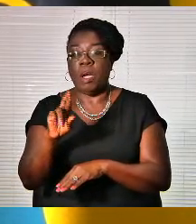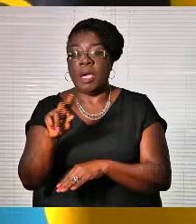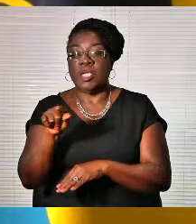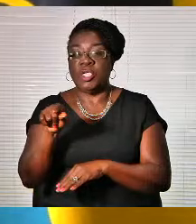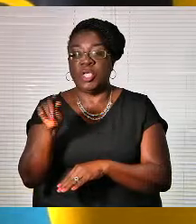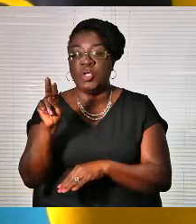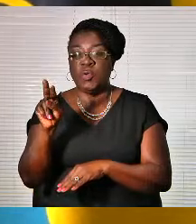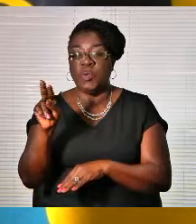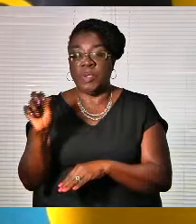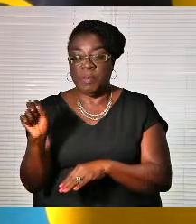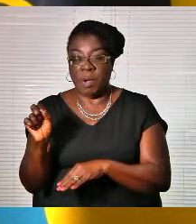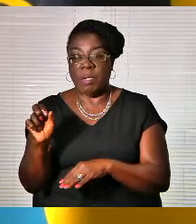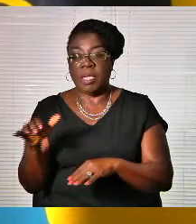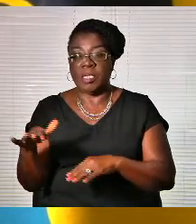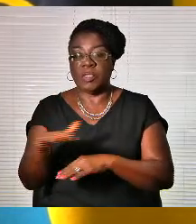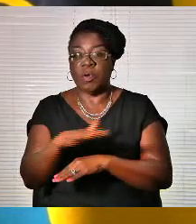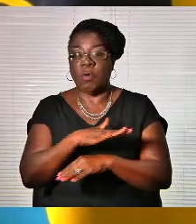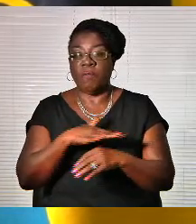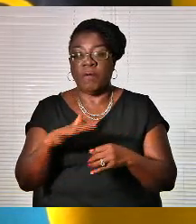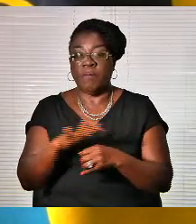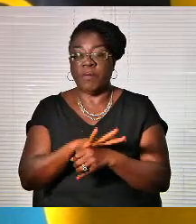used by the general population,